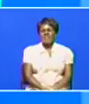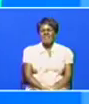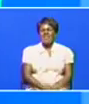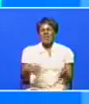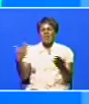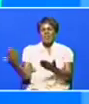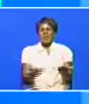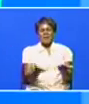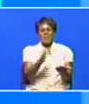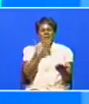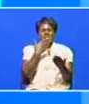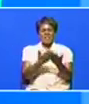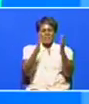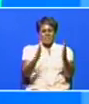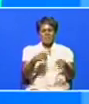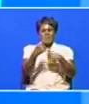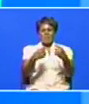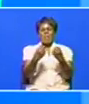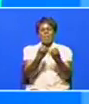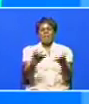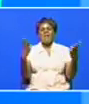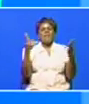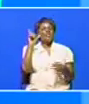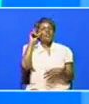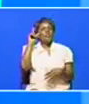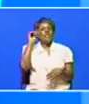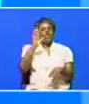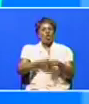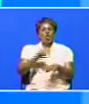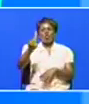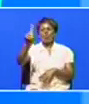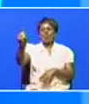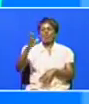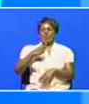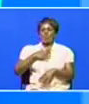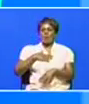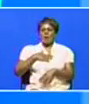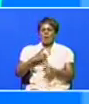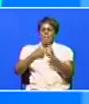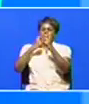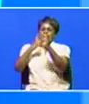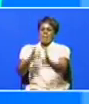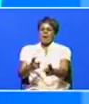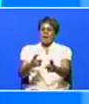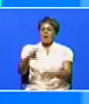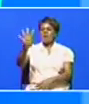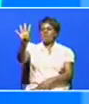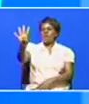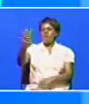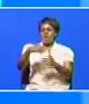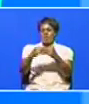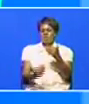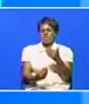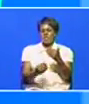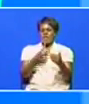And welcome back. Thank you very much for staying with us. I'm seeing quite a number of tweets in regards to my question that we'll be awarding four tickets to four lucky